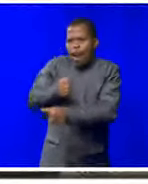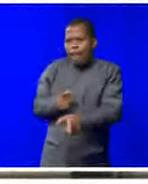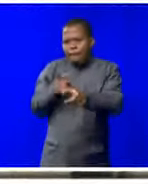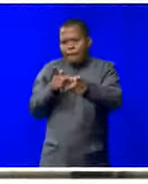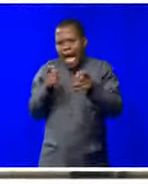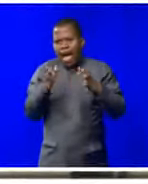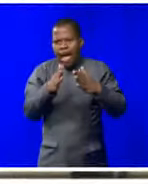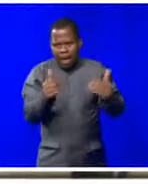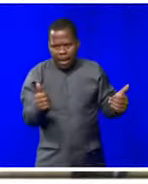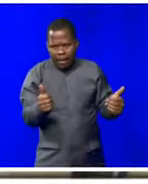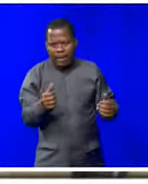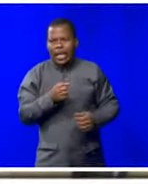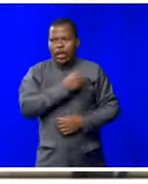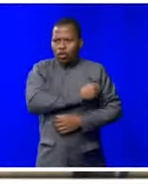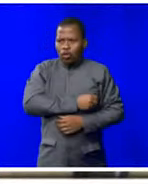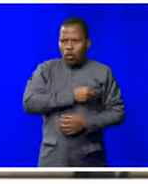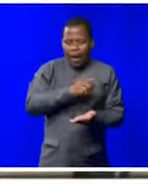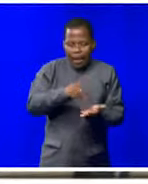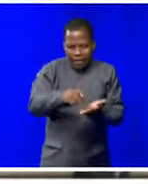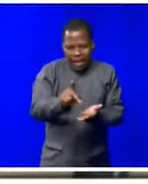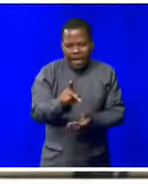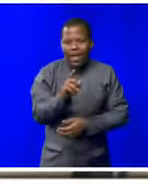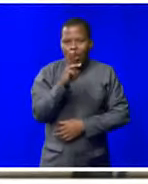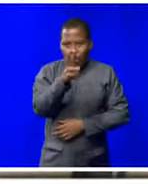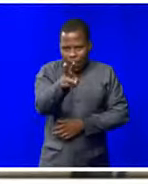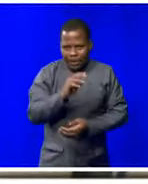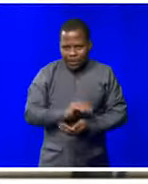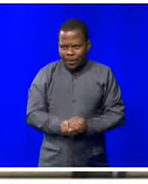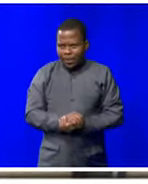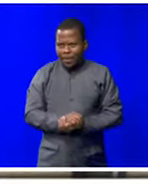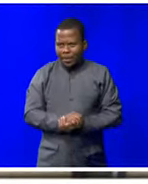forces. Lokufike kube mnanzi kakhulu ngilokuthi